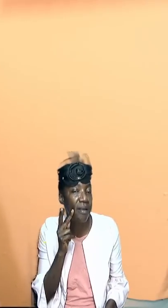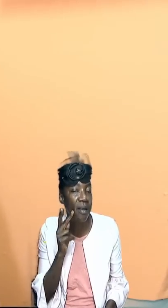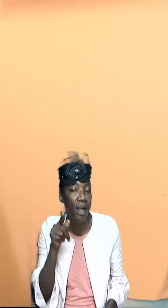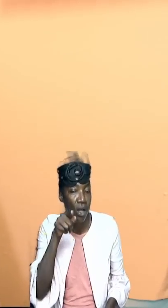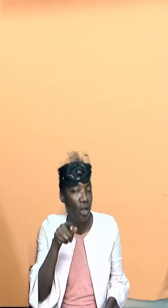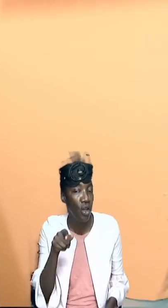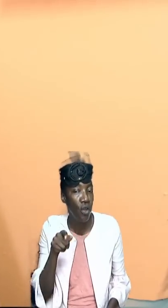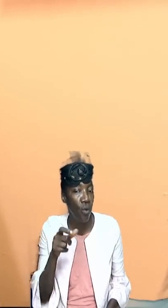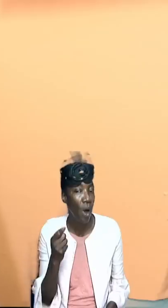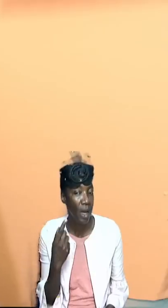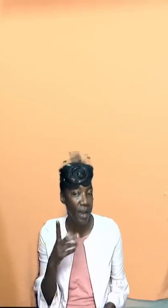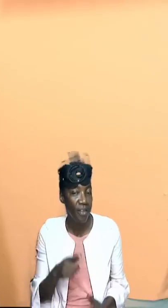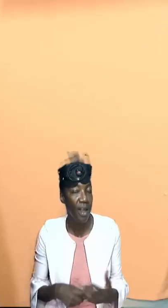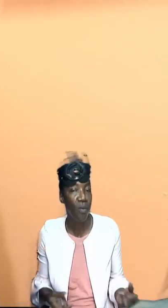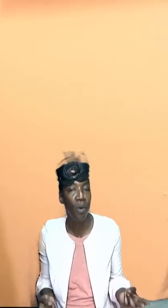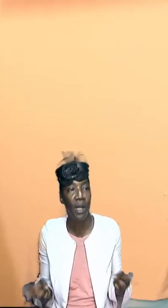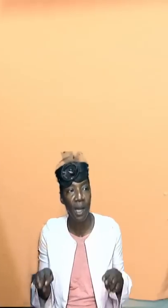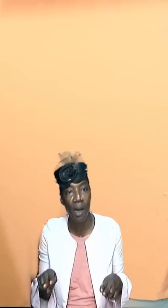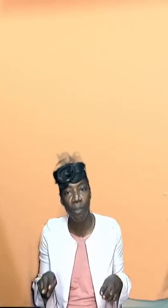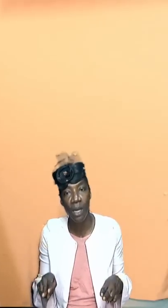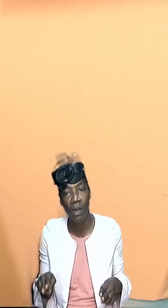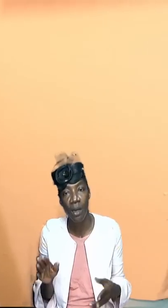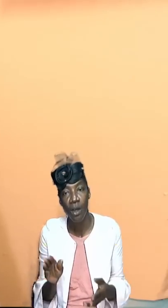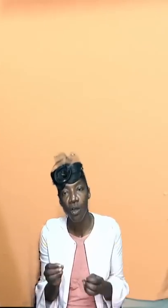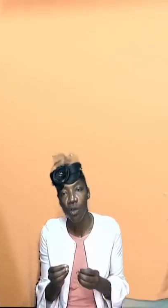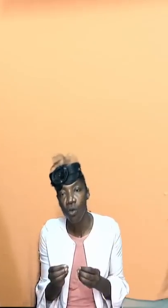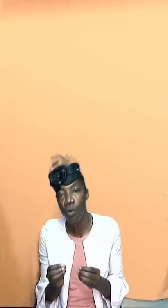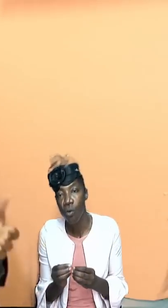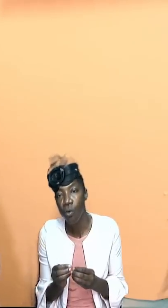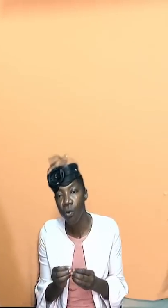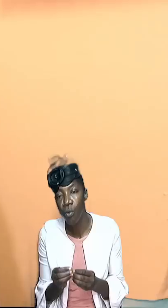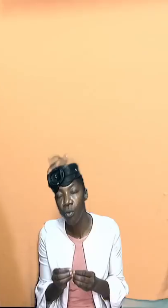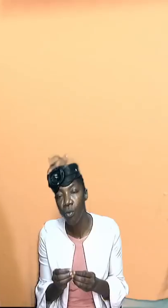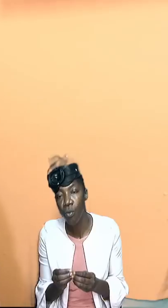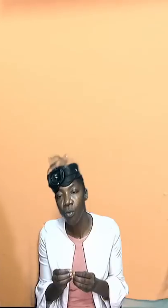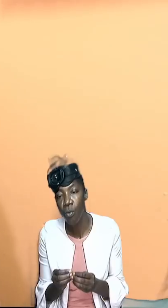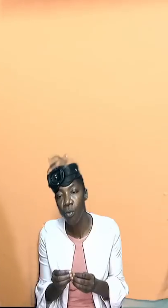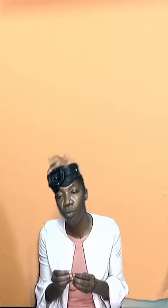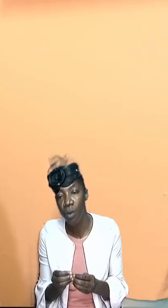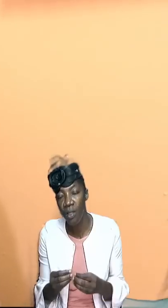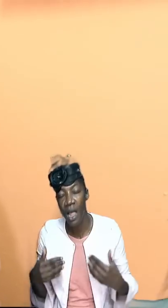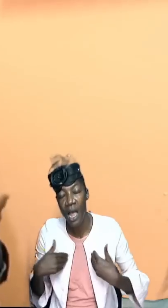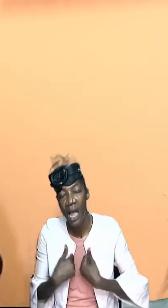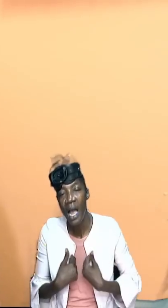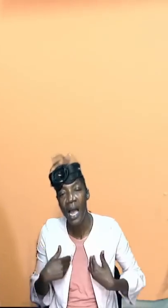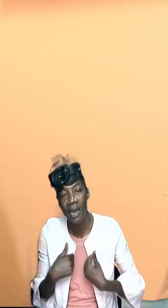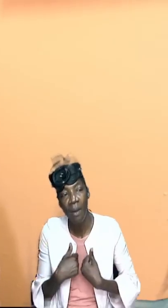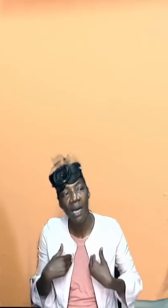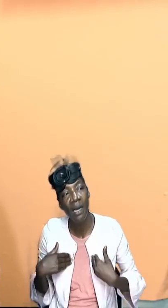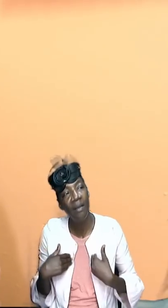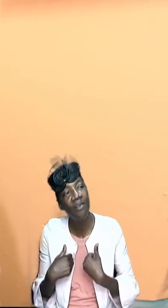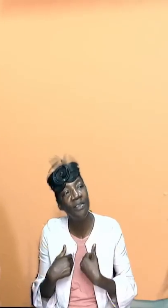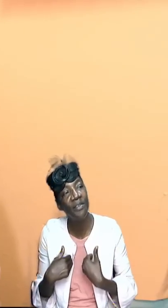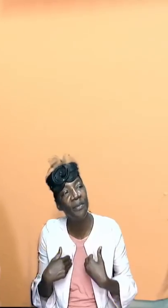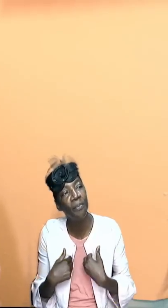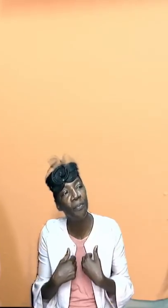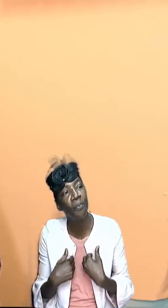you notice what happened with dogs or cats, animals, certain type of animals.